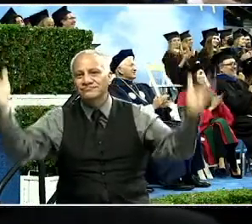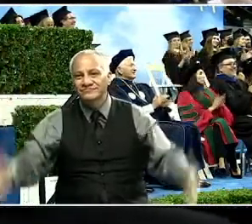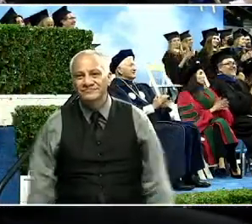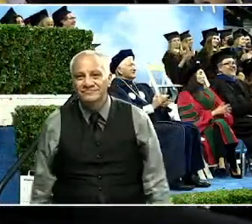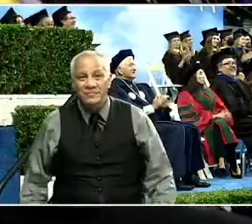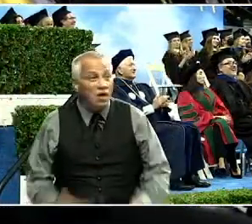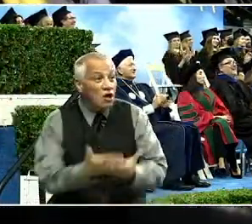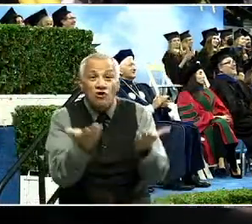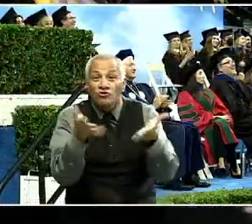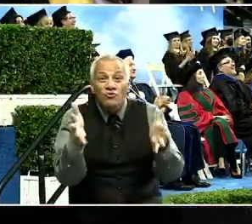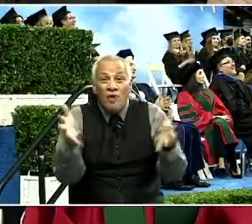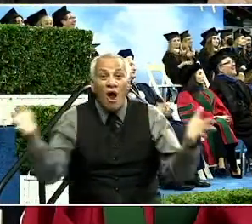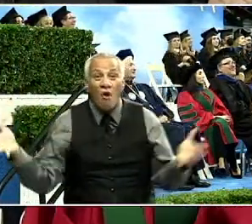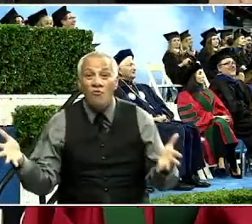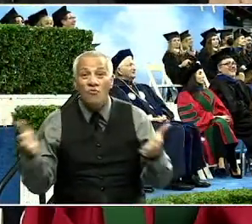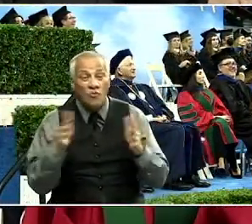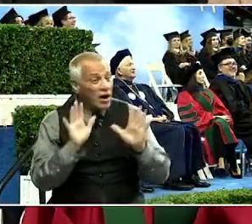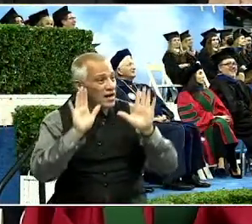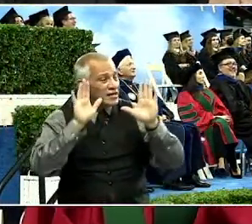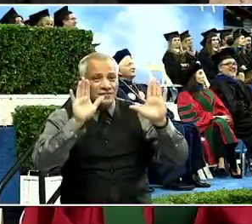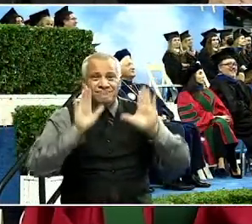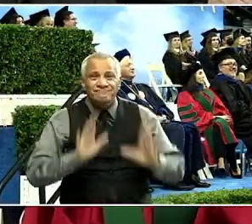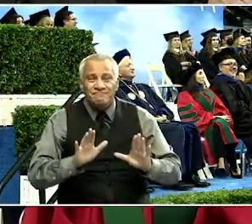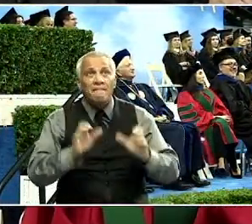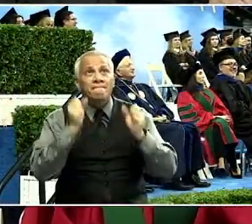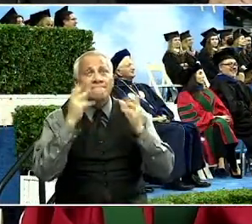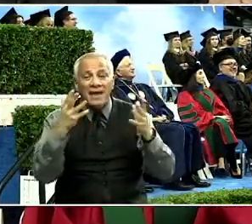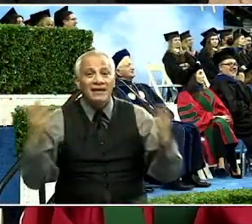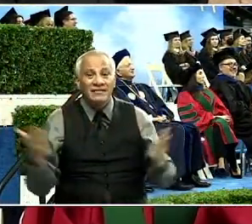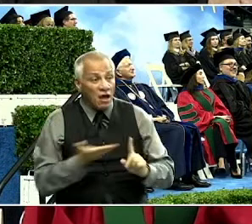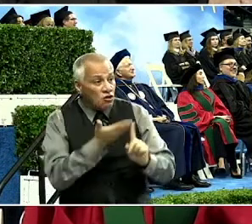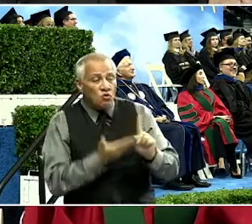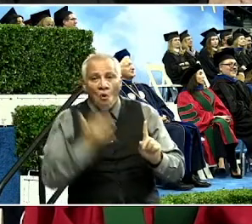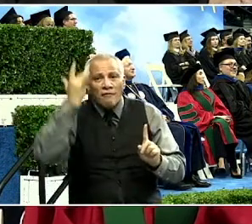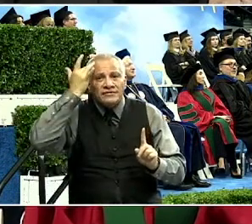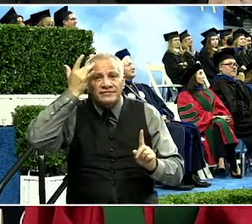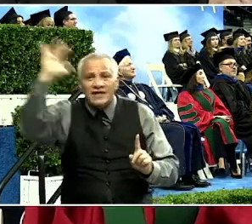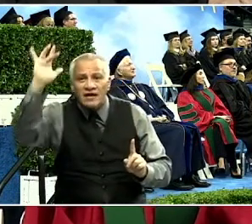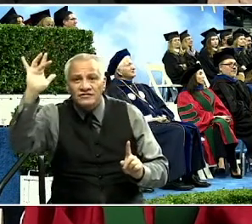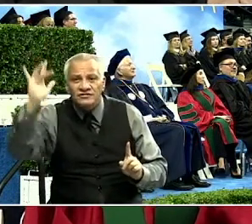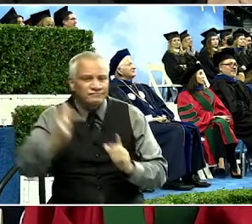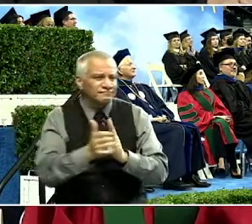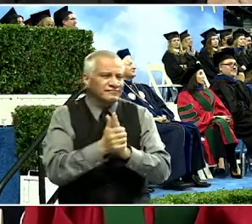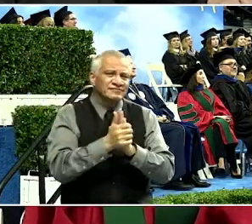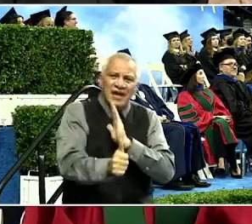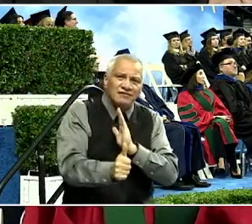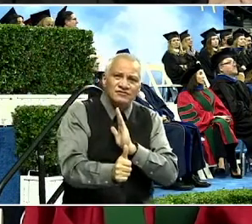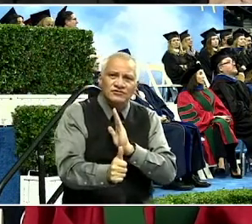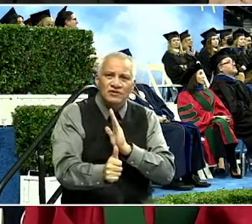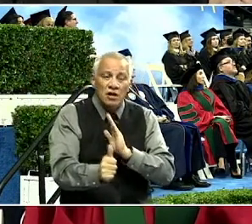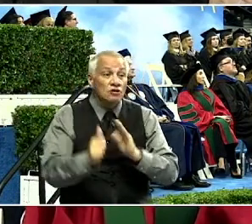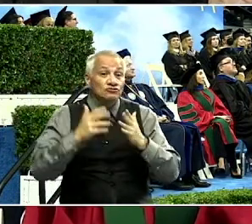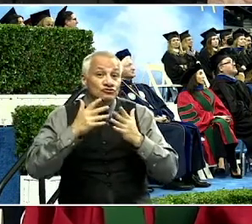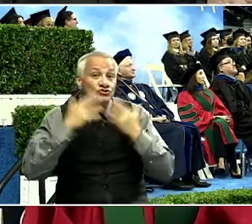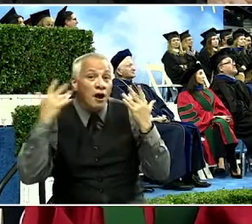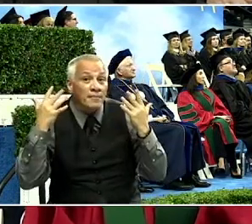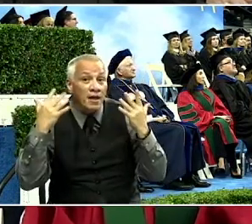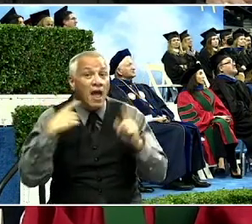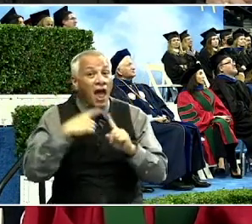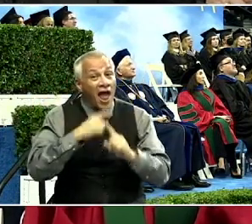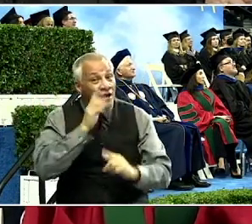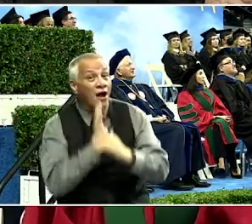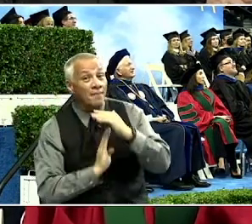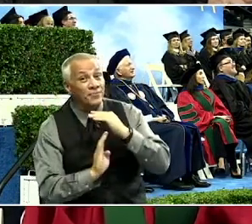You are already incredibly accomplished. You are intelligent, talented, charming, and